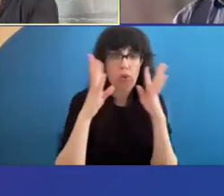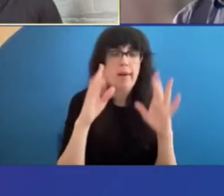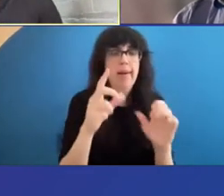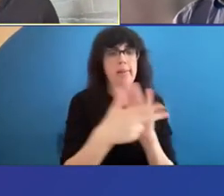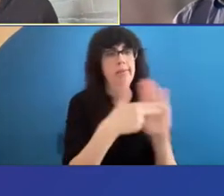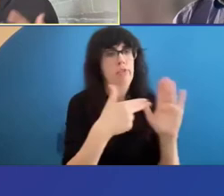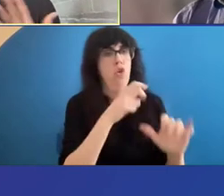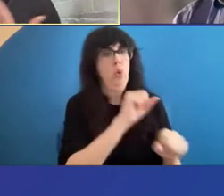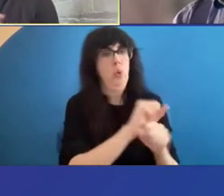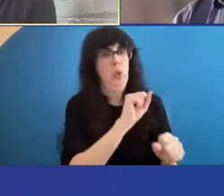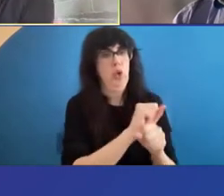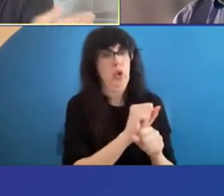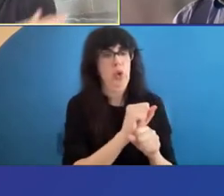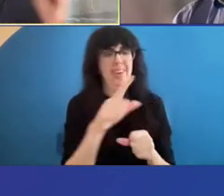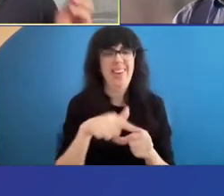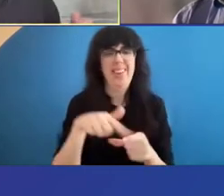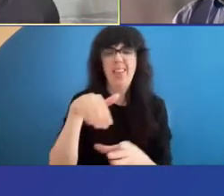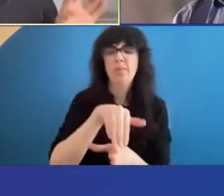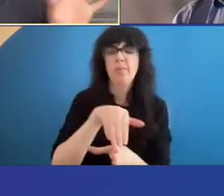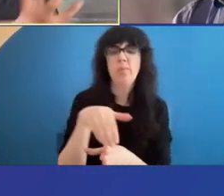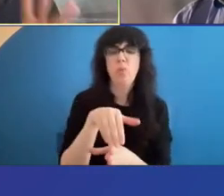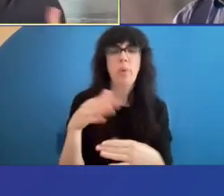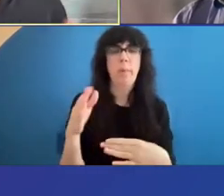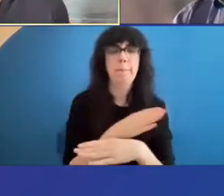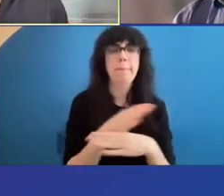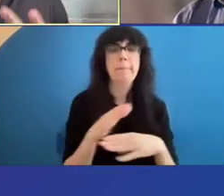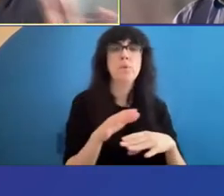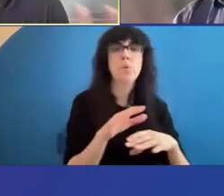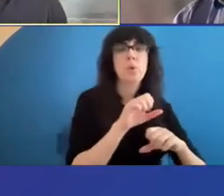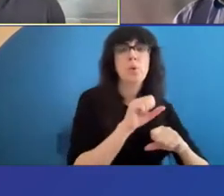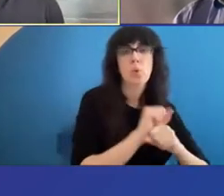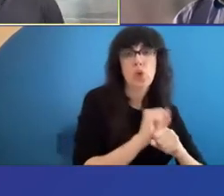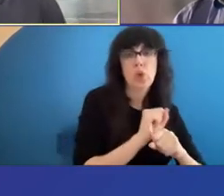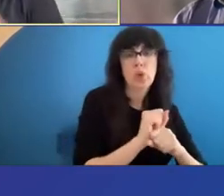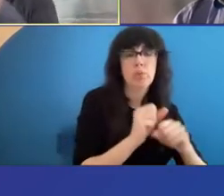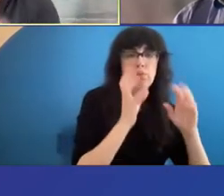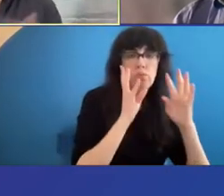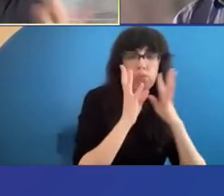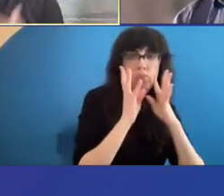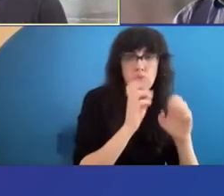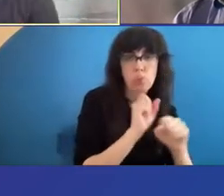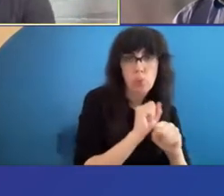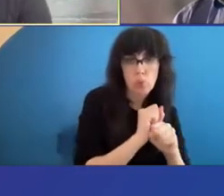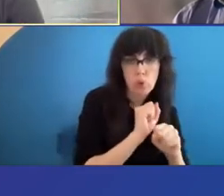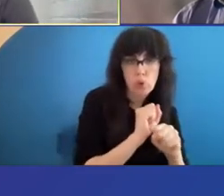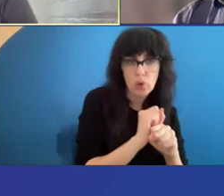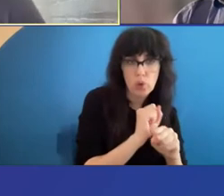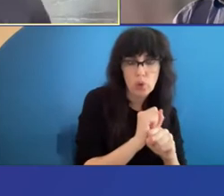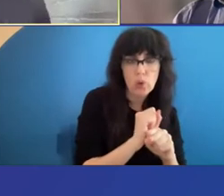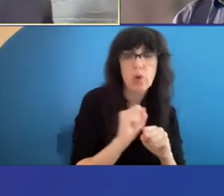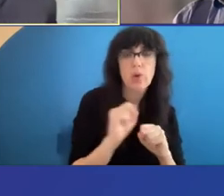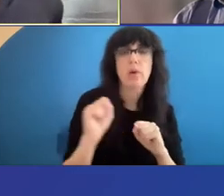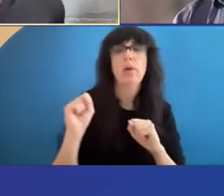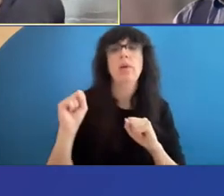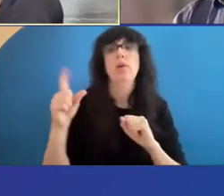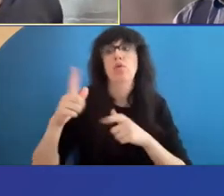the borderlines between work, the crafting, the work that we have worked to put on stage, and